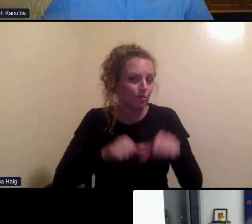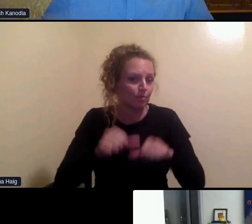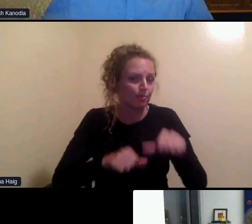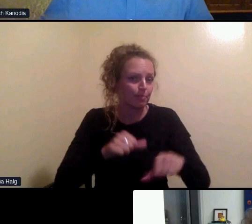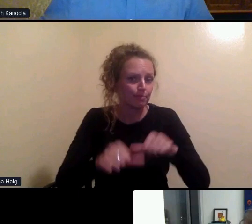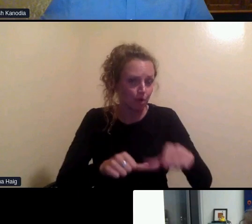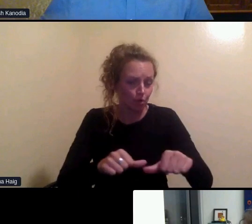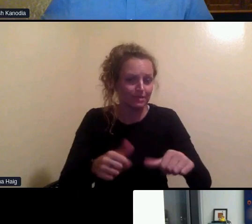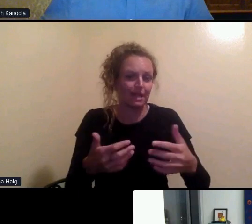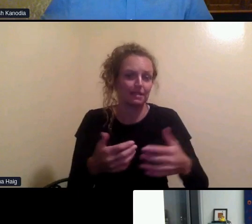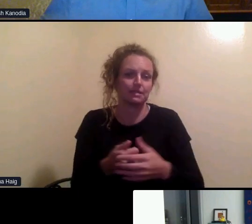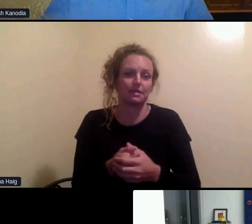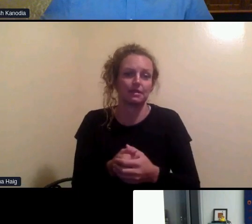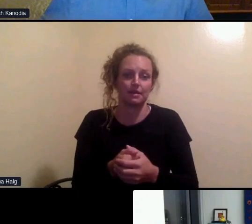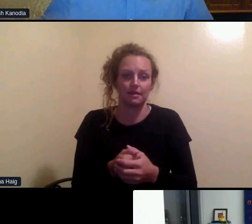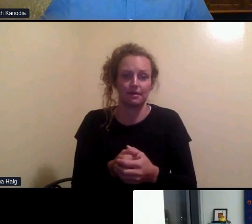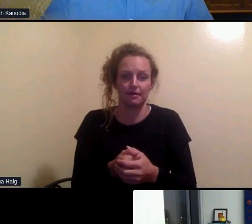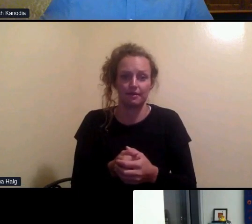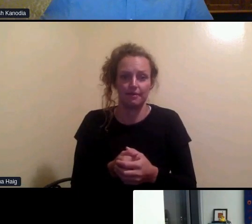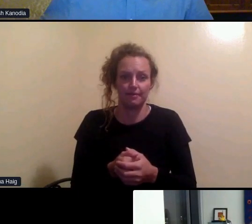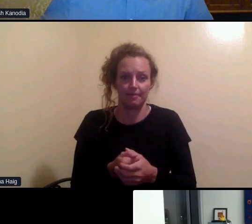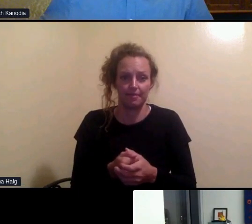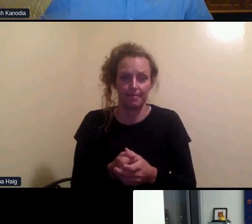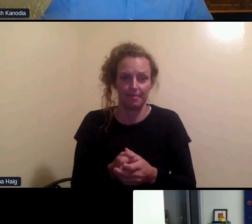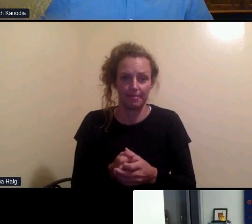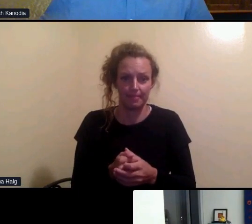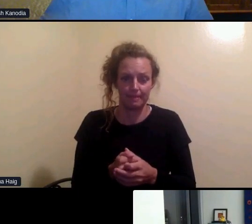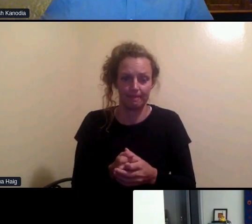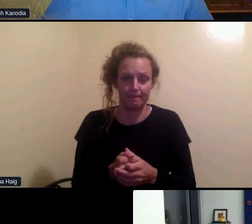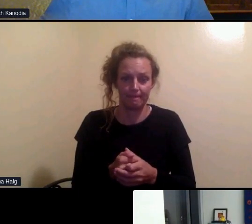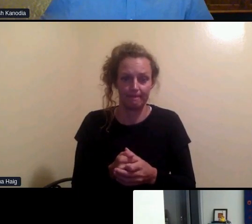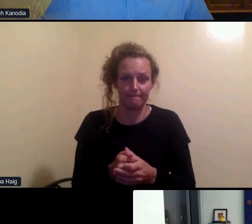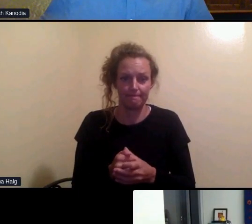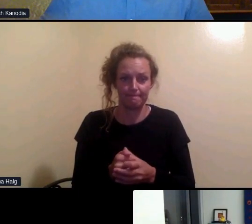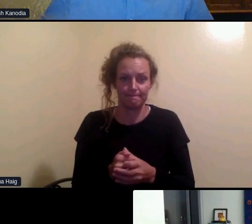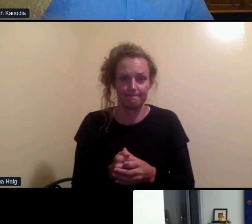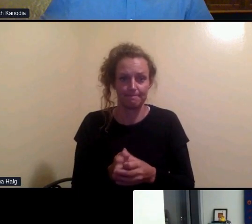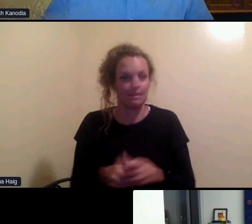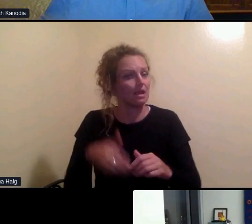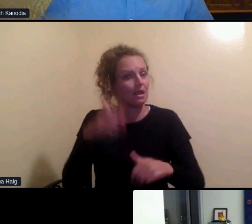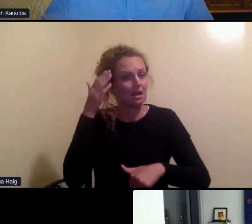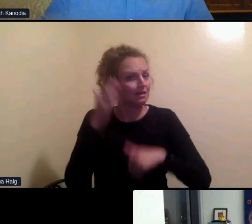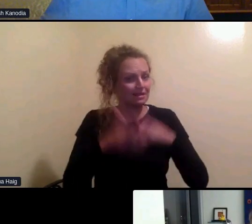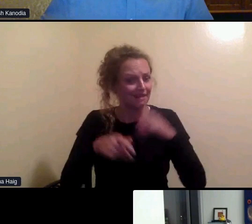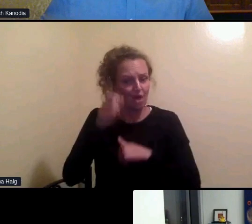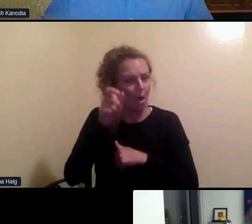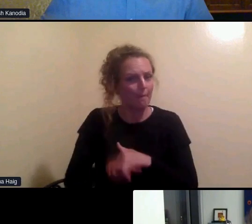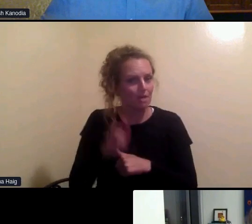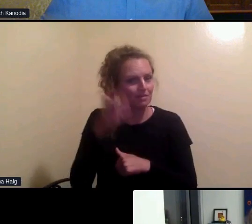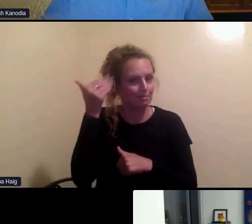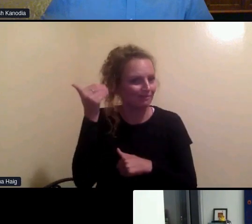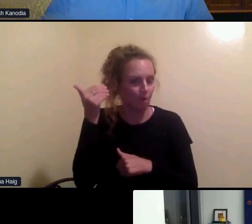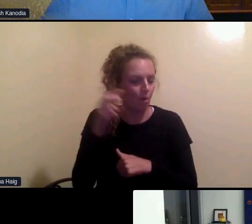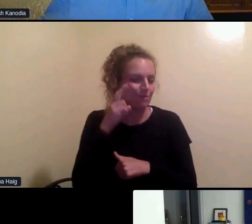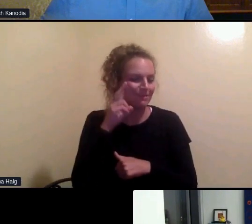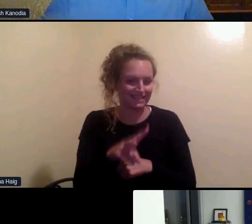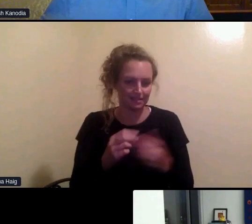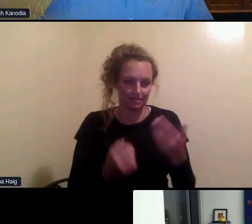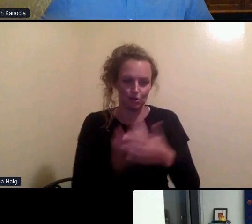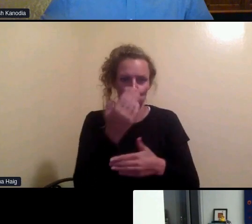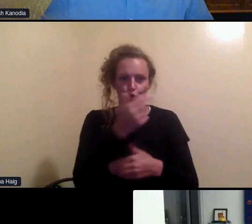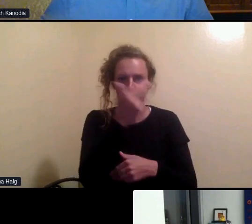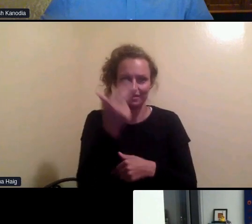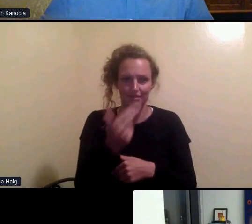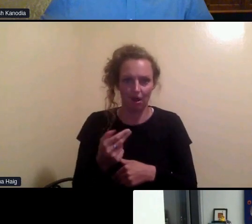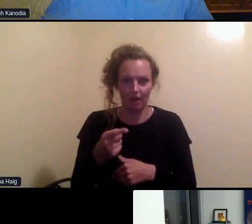design problem and go, oh no, this is rubbish. I'm not doing this. There's no point in this. Like, I'm never doing this. What are you doing? Everybody goes, oh my God, I didn't